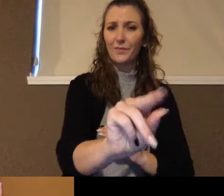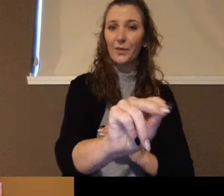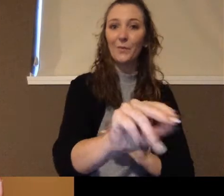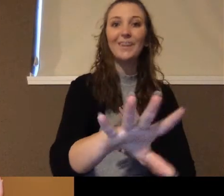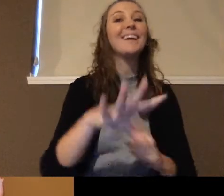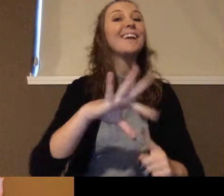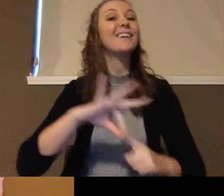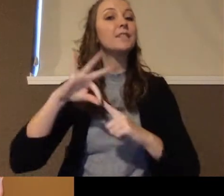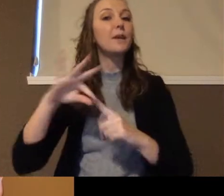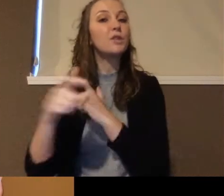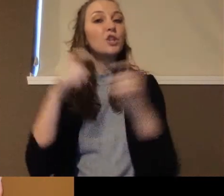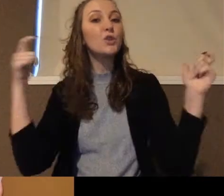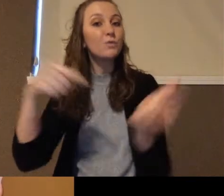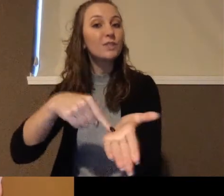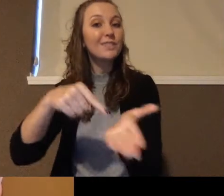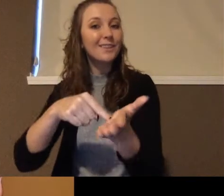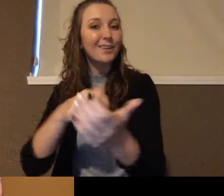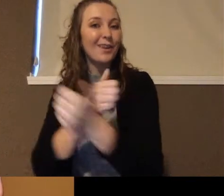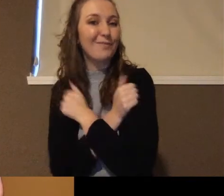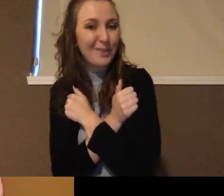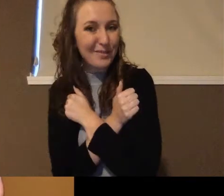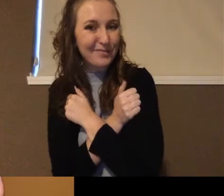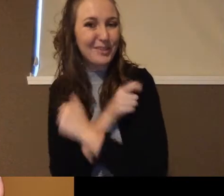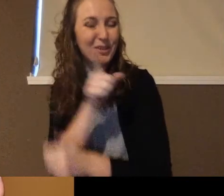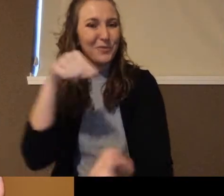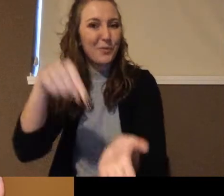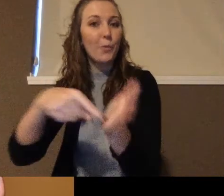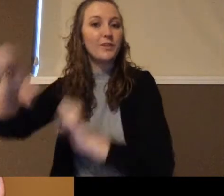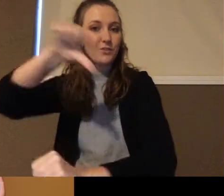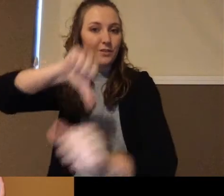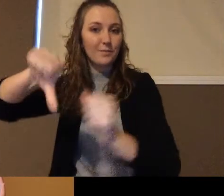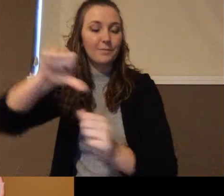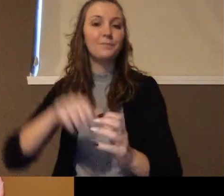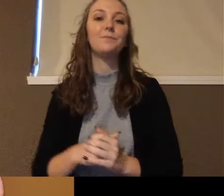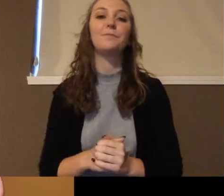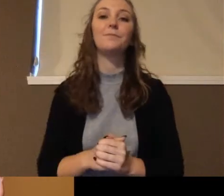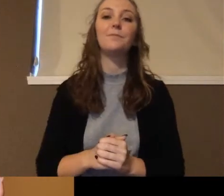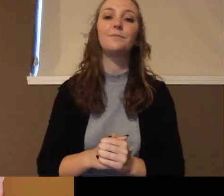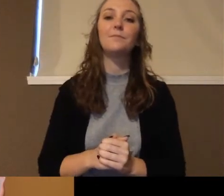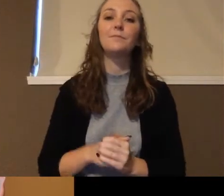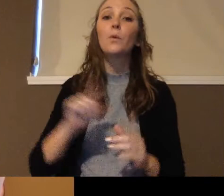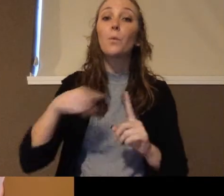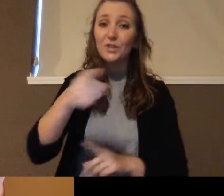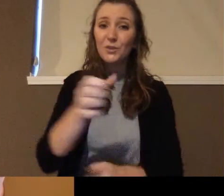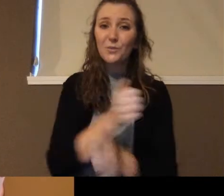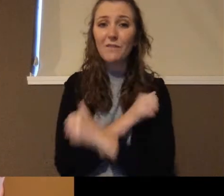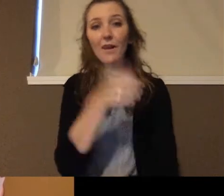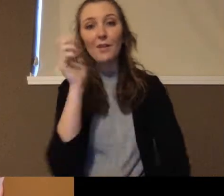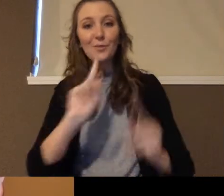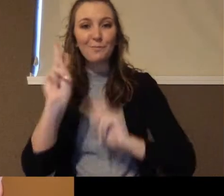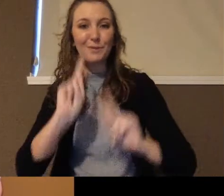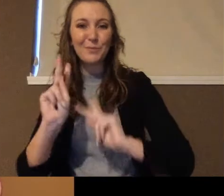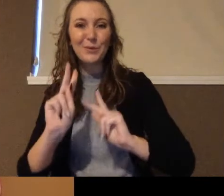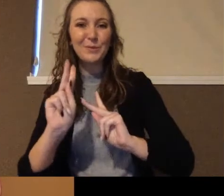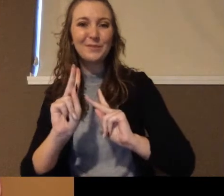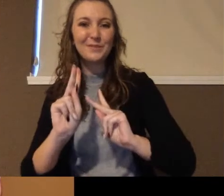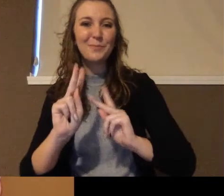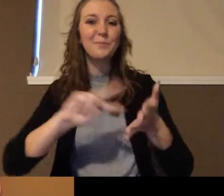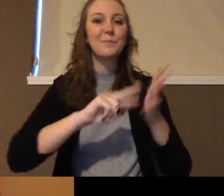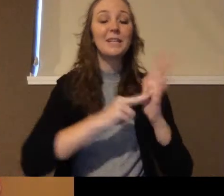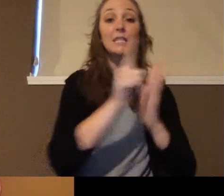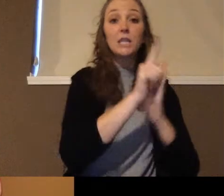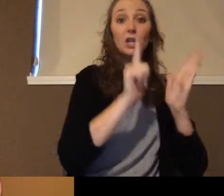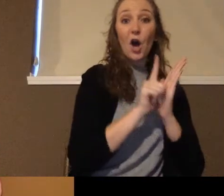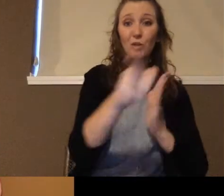Don't run up debts, except for the huge debt of love you owe each other. When you love others,